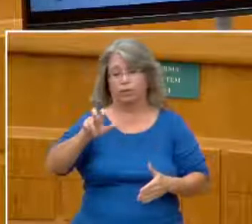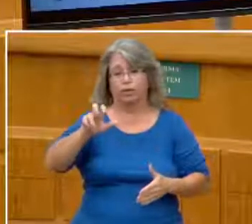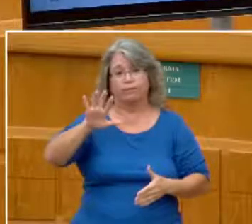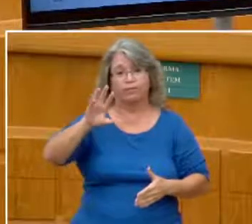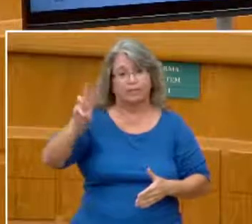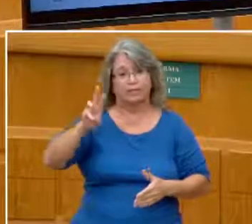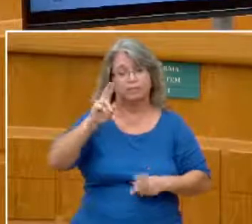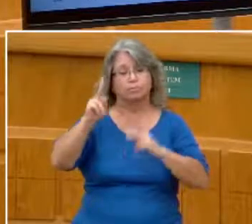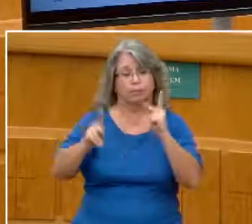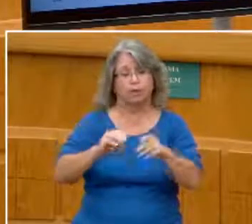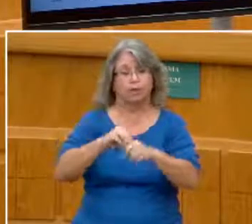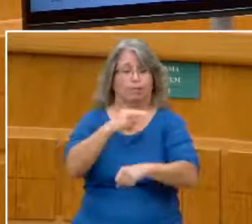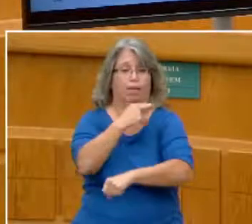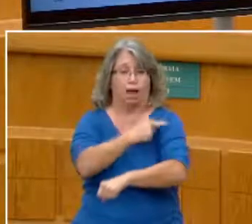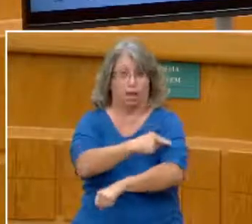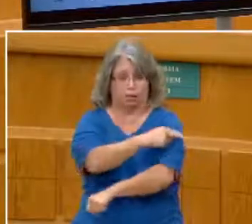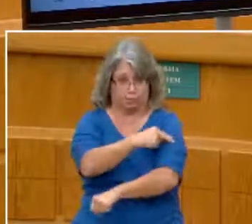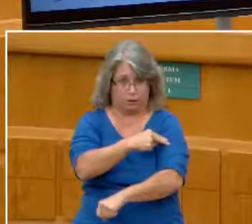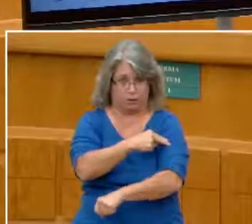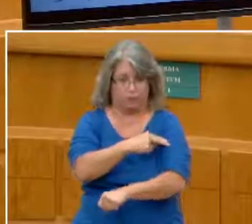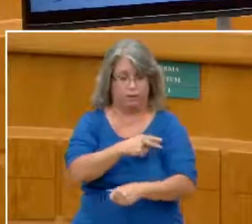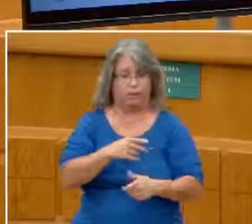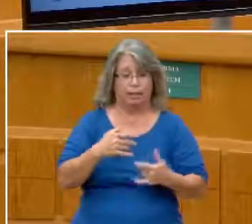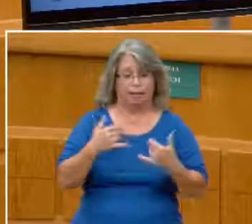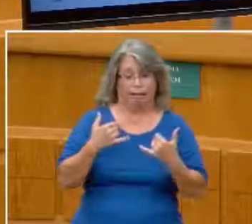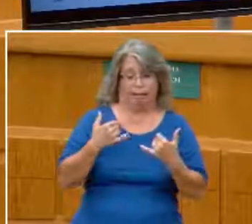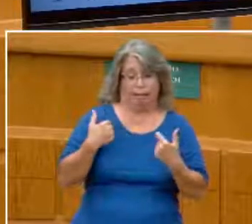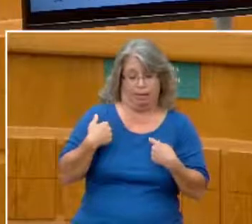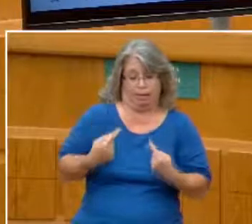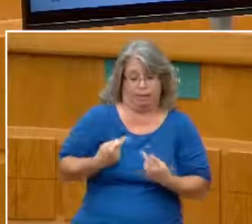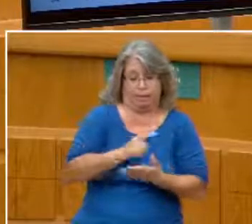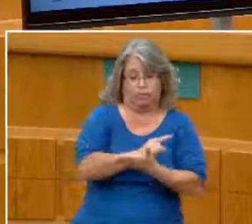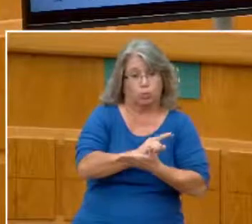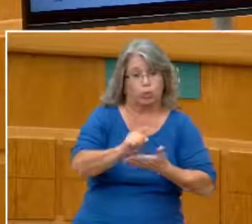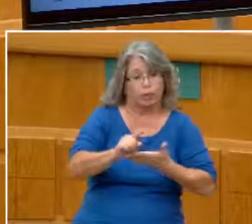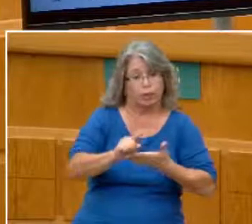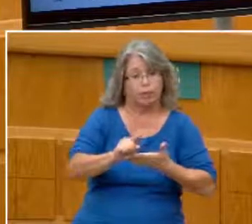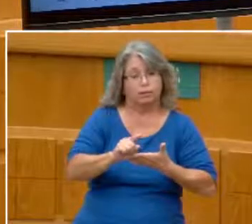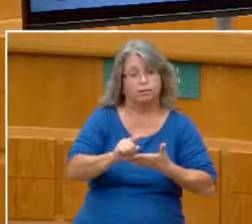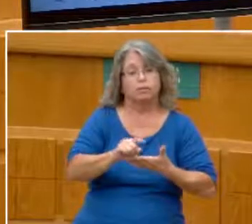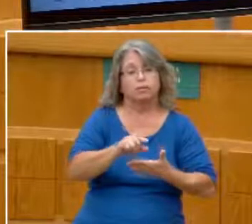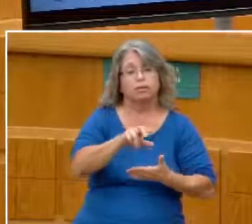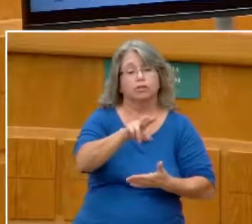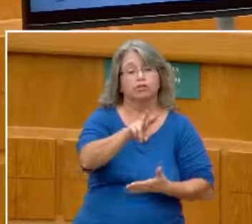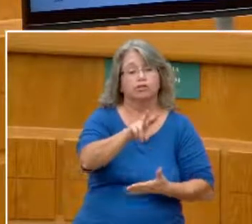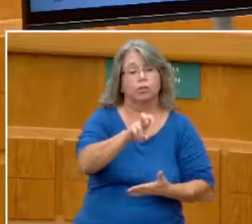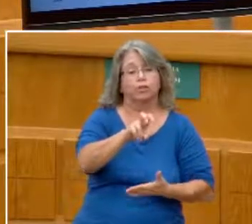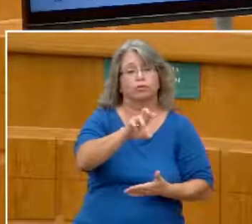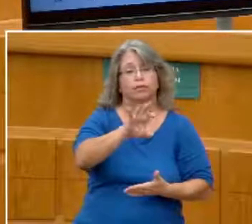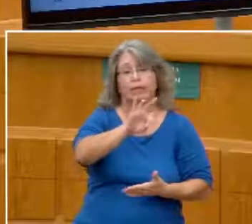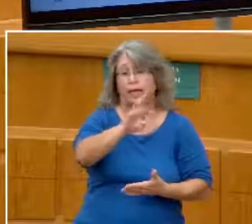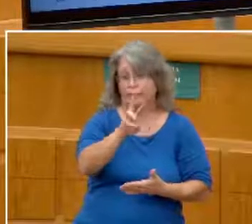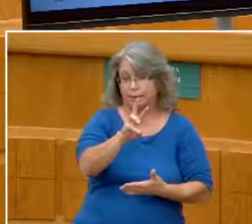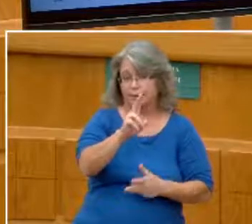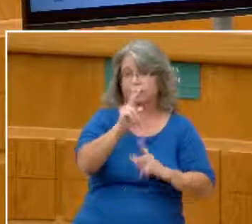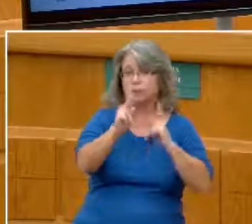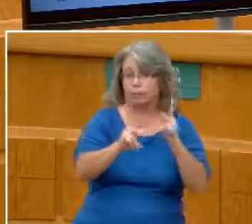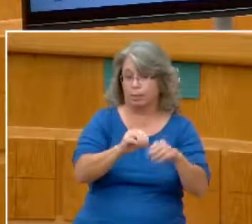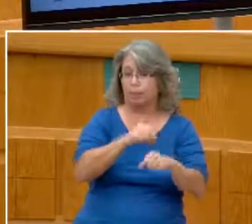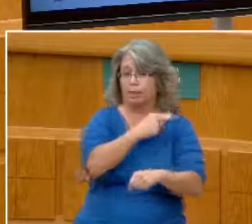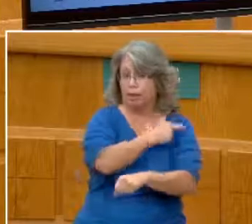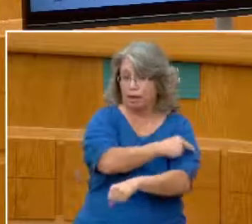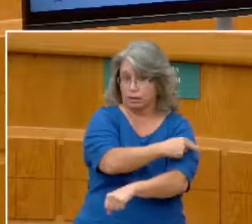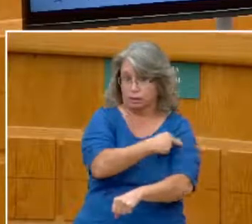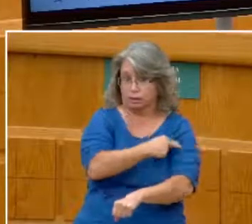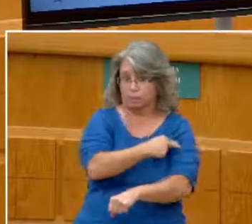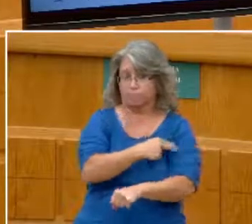patients hospitalized versus this past week, 296 patients hospitalized. So now